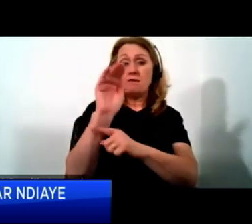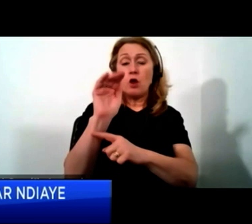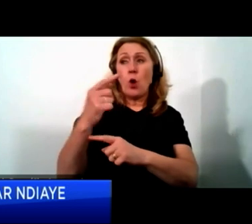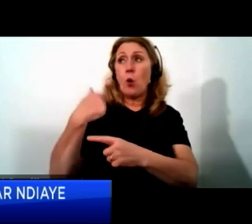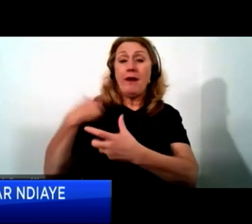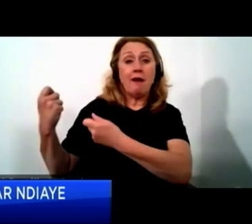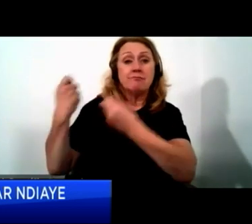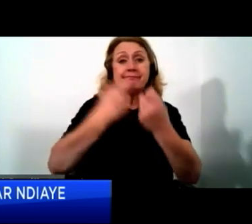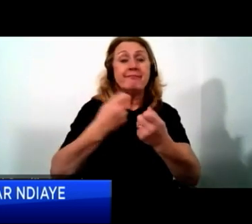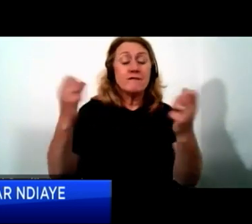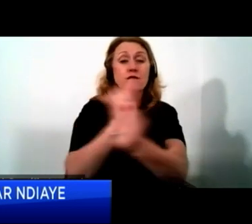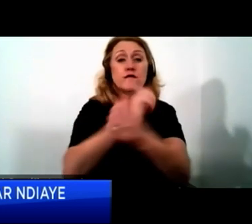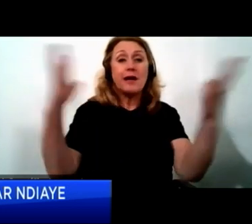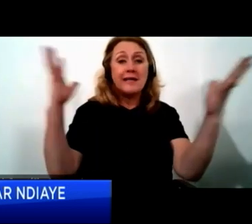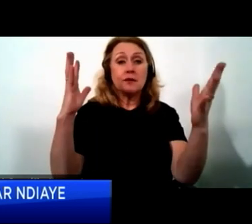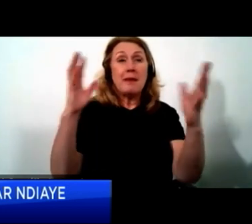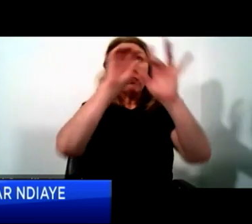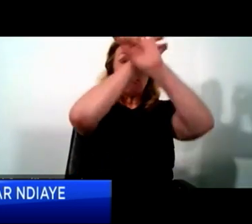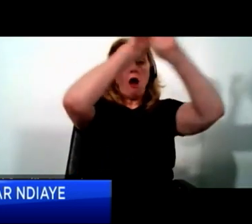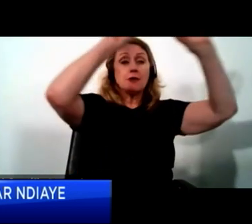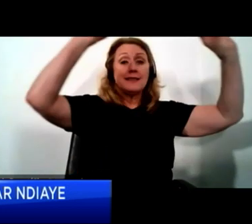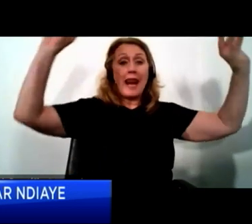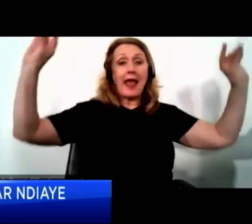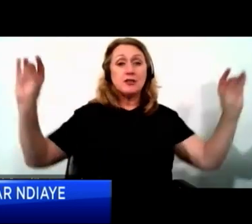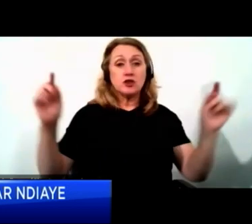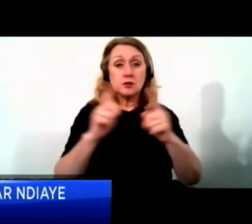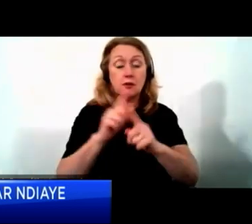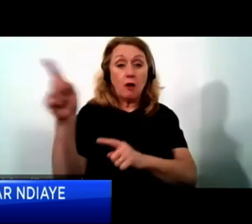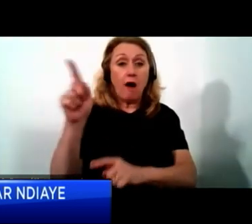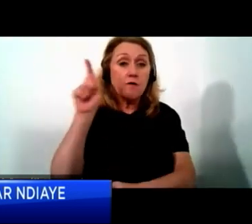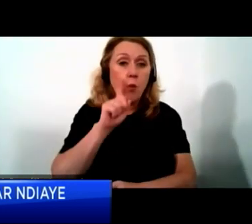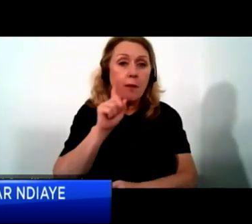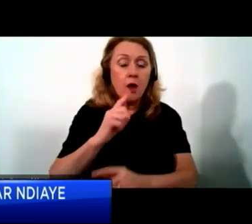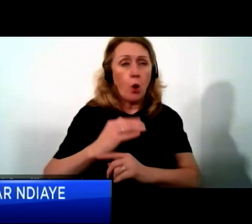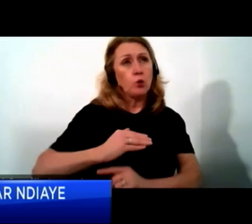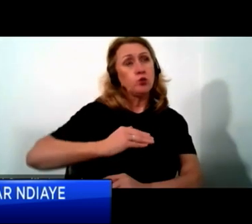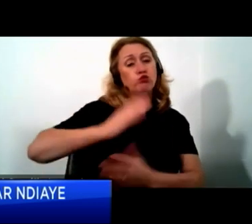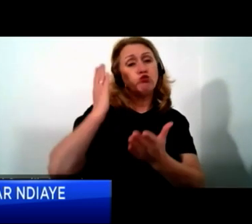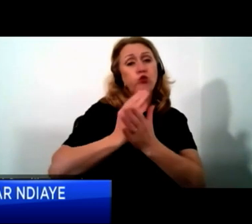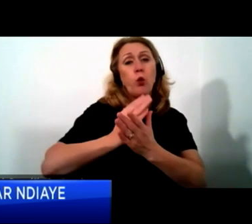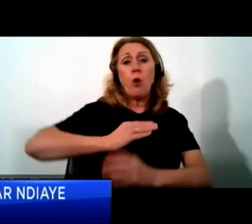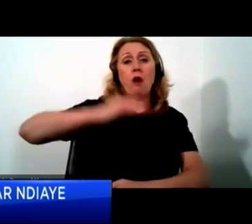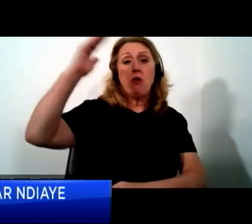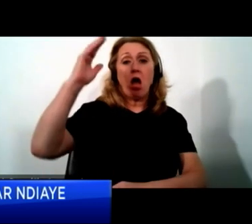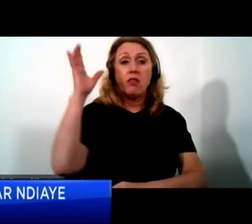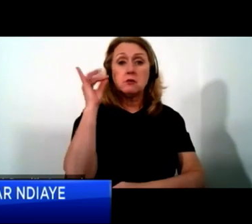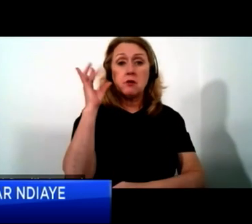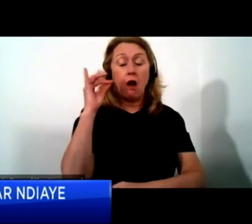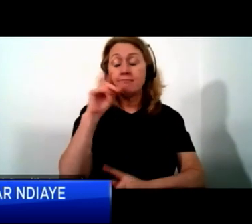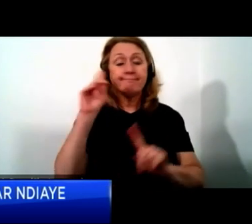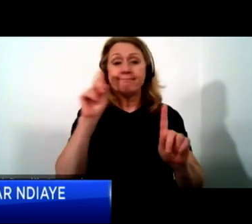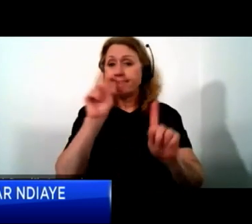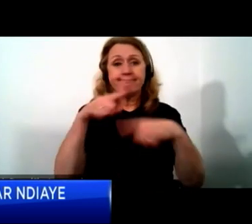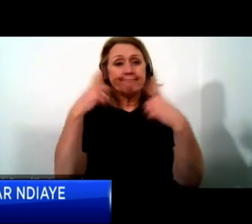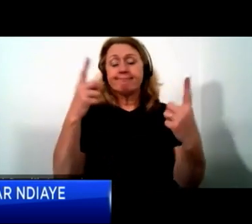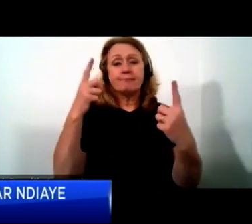by constellations in the minds of women, a true North Star. There can be no glory in the